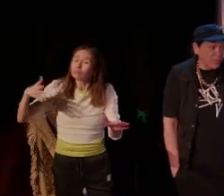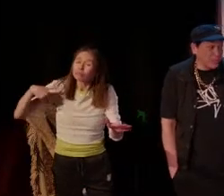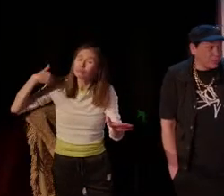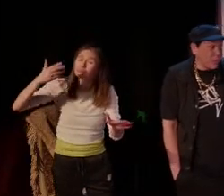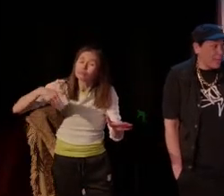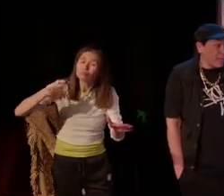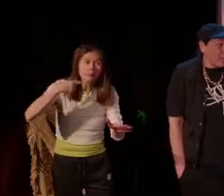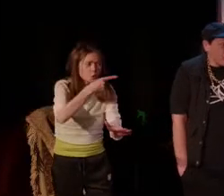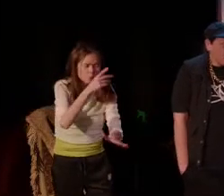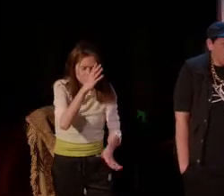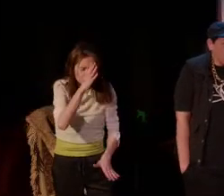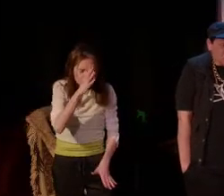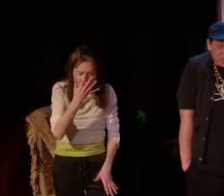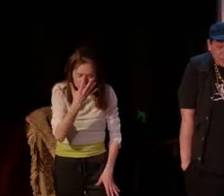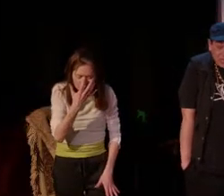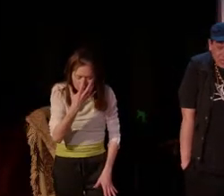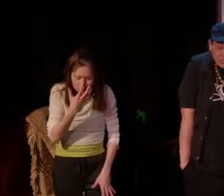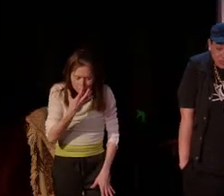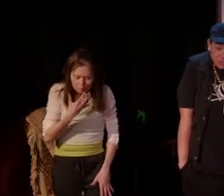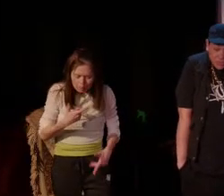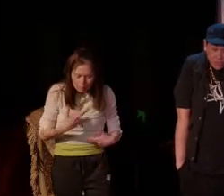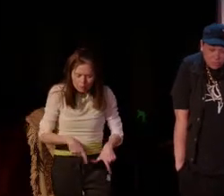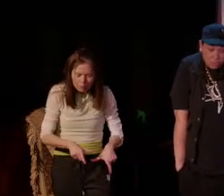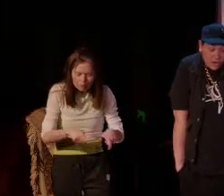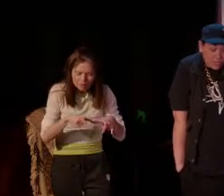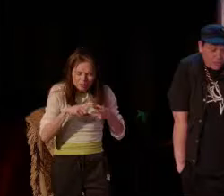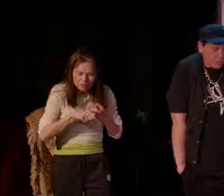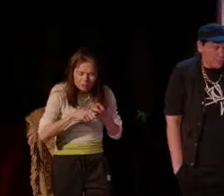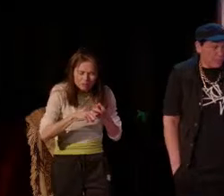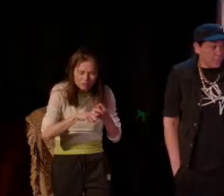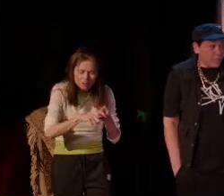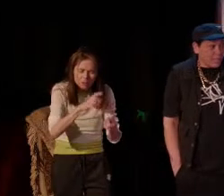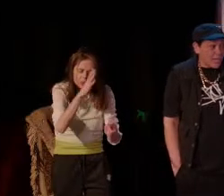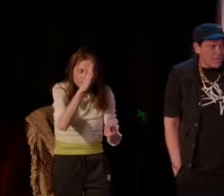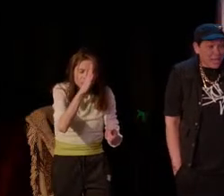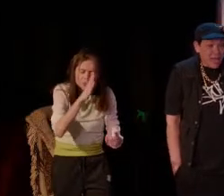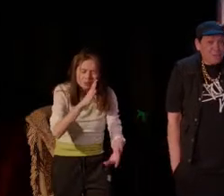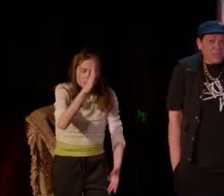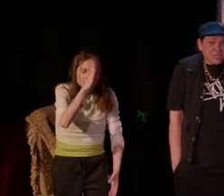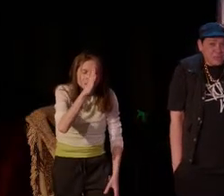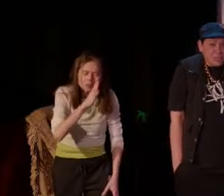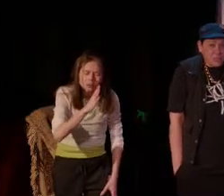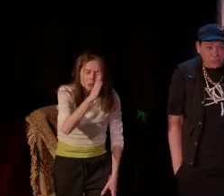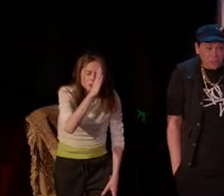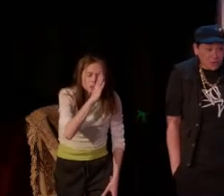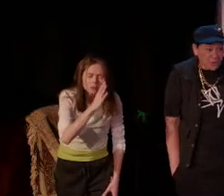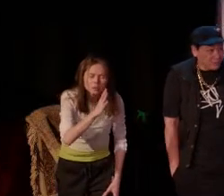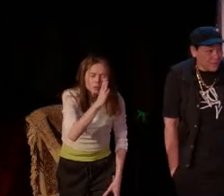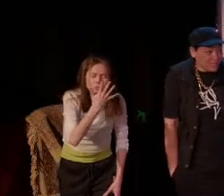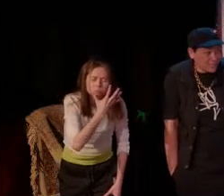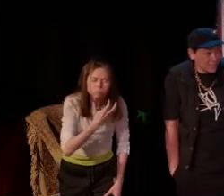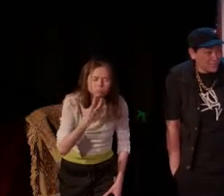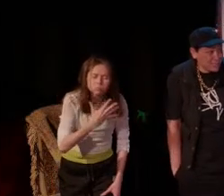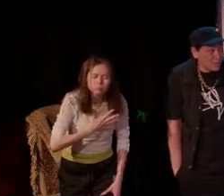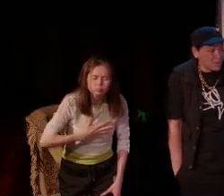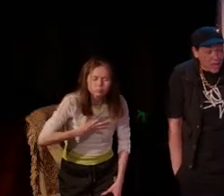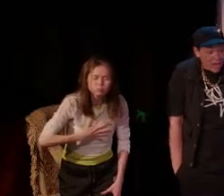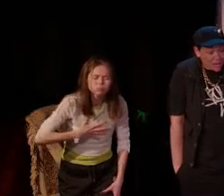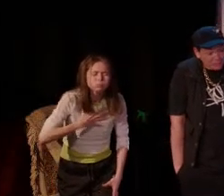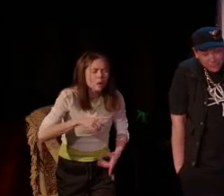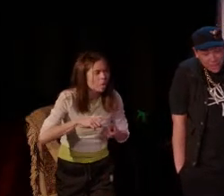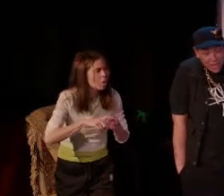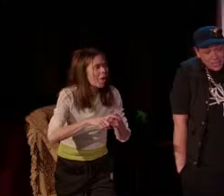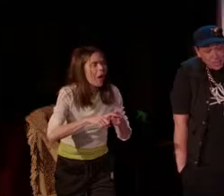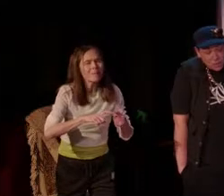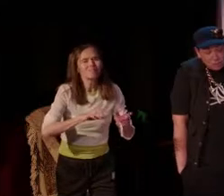yet blown it away, nor 16 summers dried up. Any happiness would not have lasted this long,